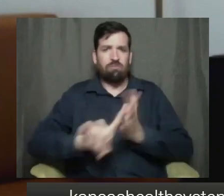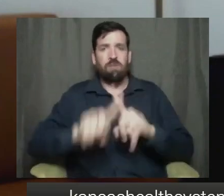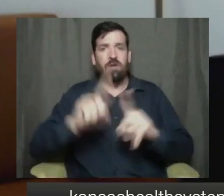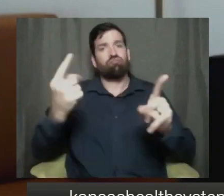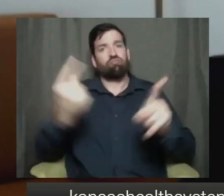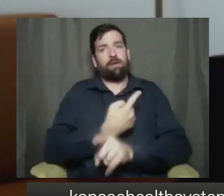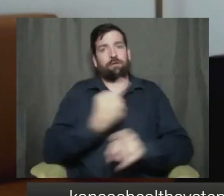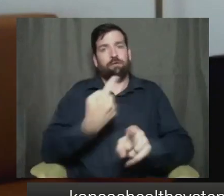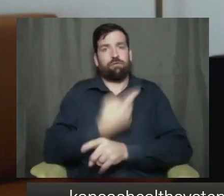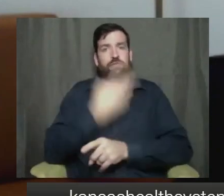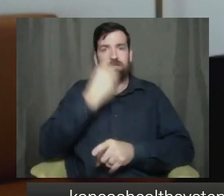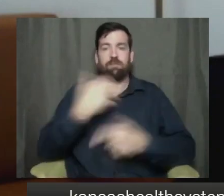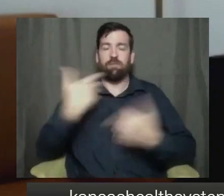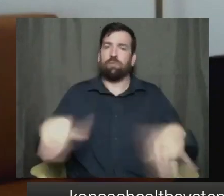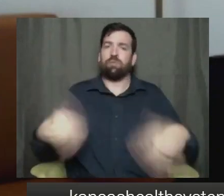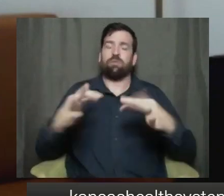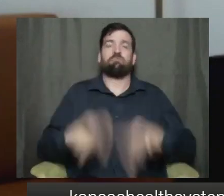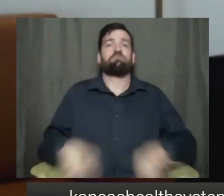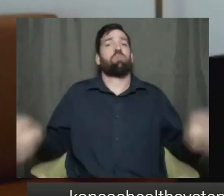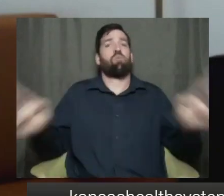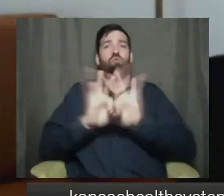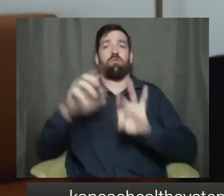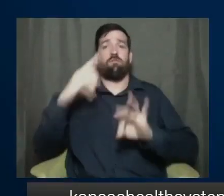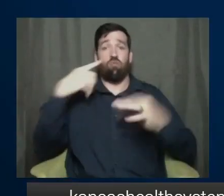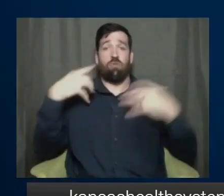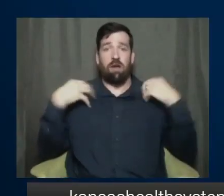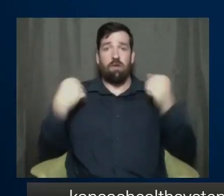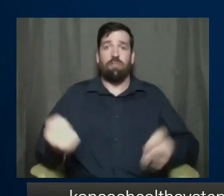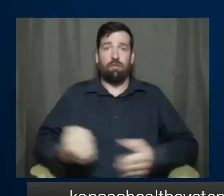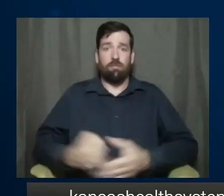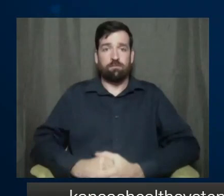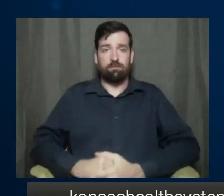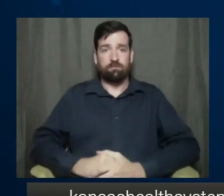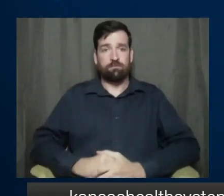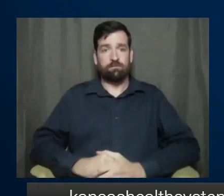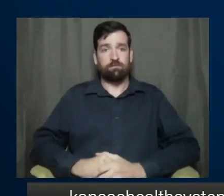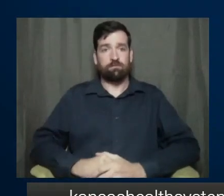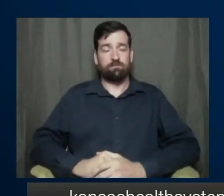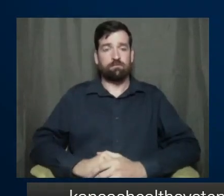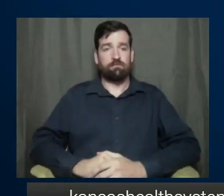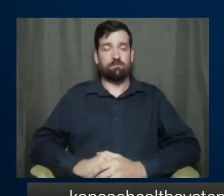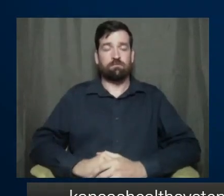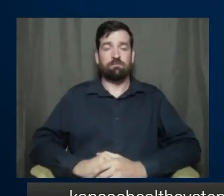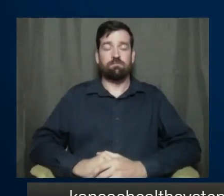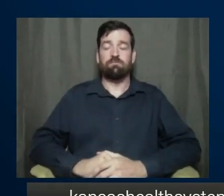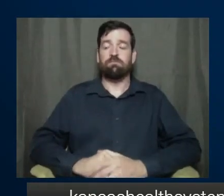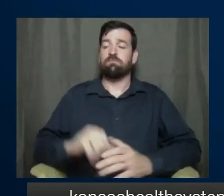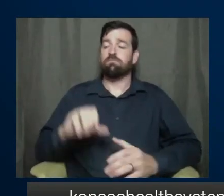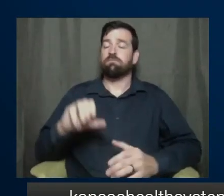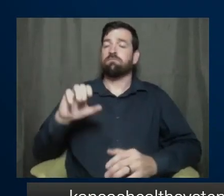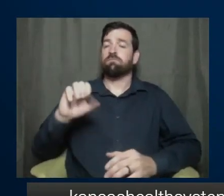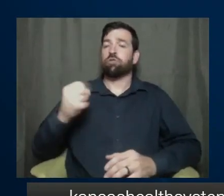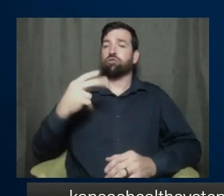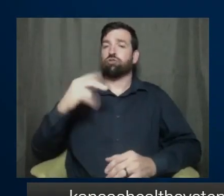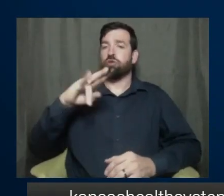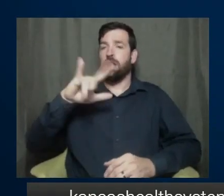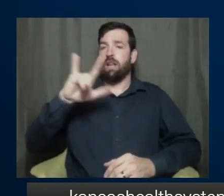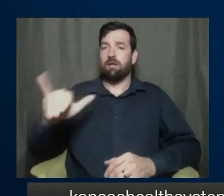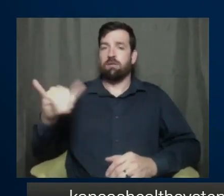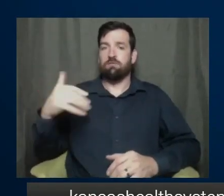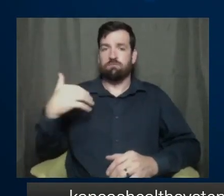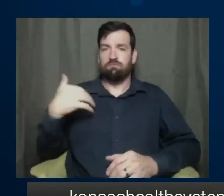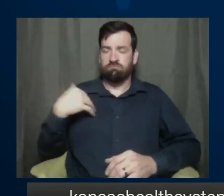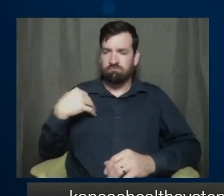way for your health as well in the long term. Shirley has a question. Are there hormones in Fosamax